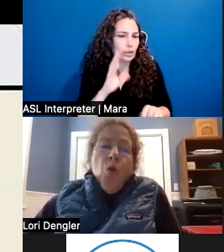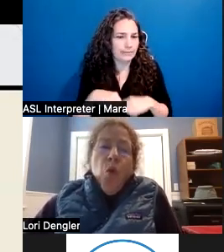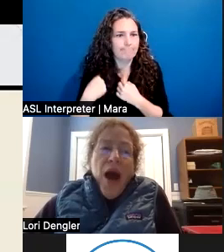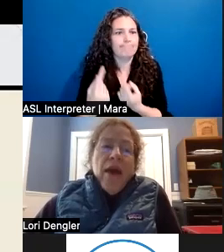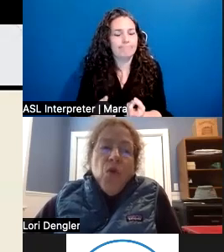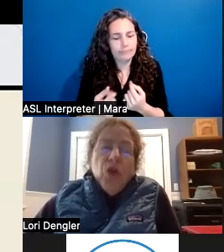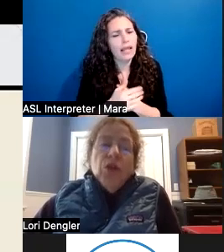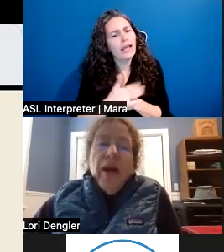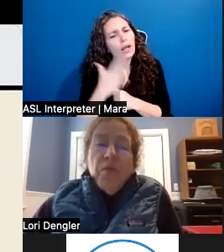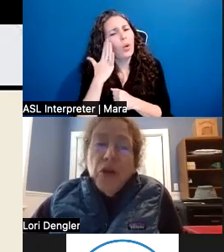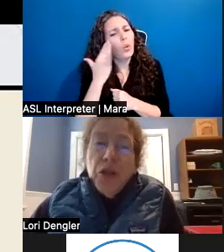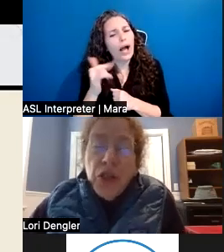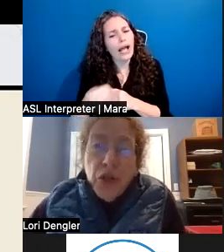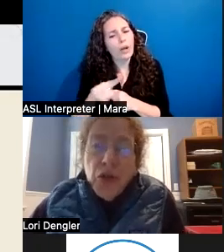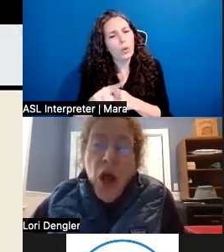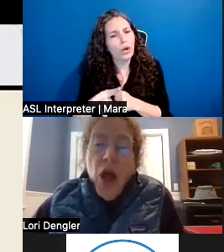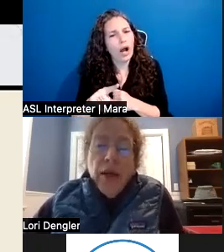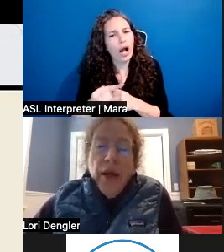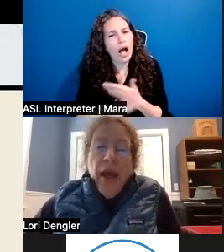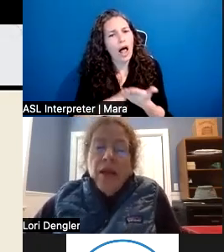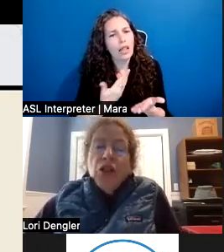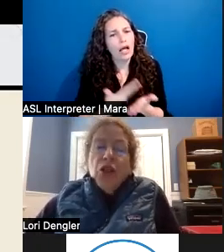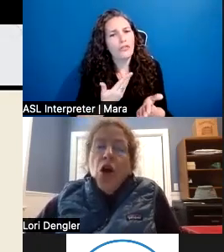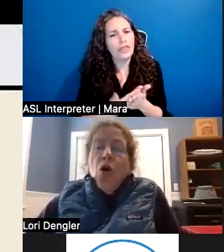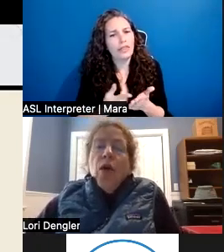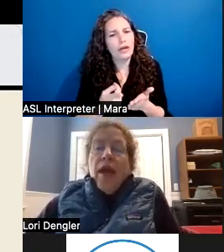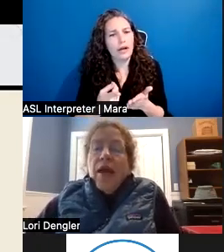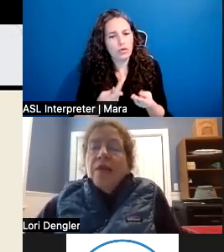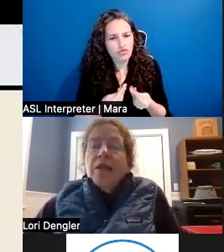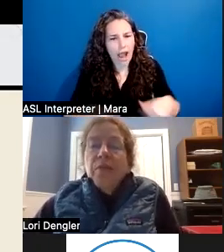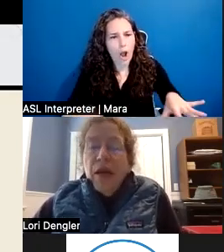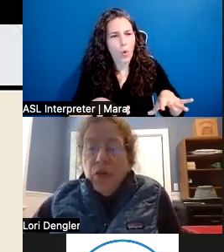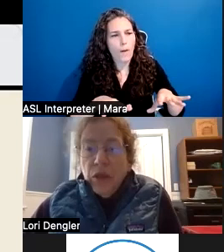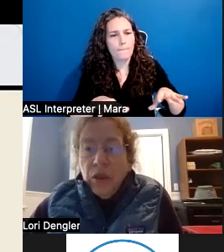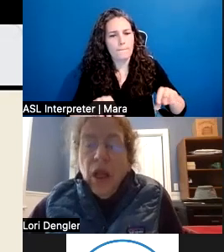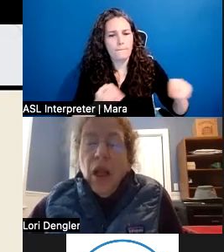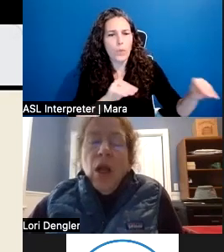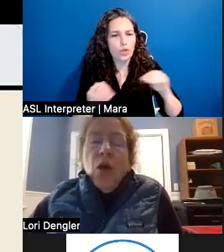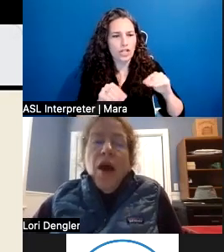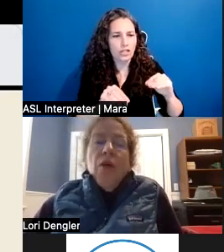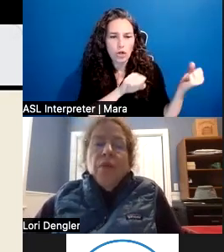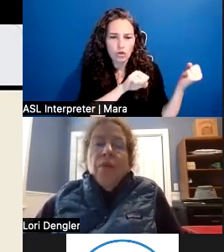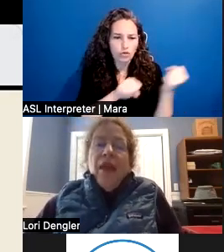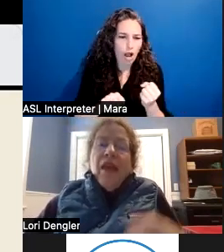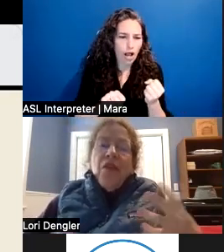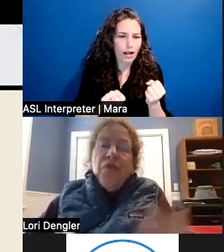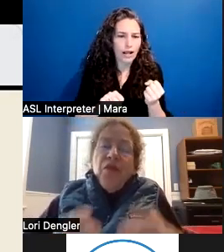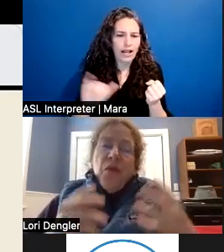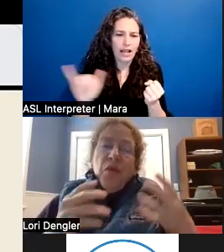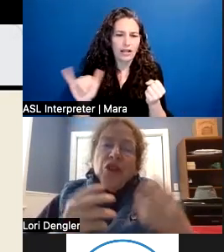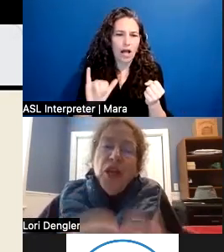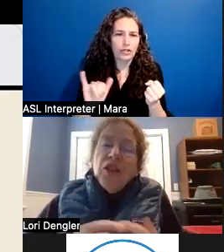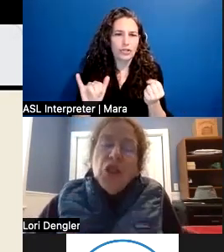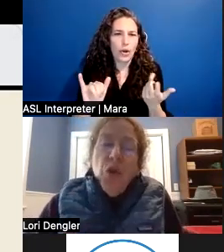So why were the ground motions so strong and so asymmetrical? Well, if